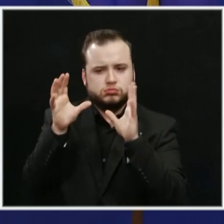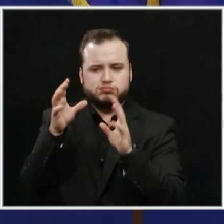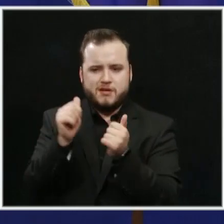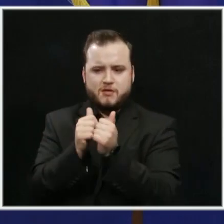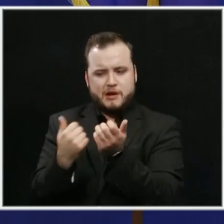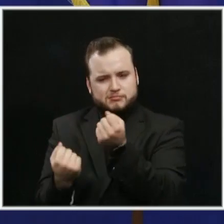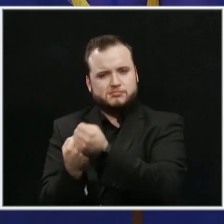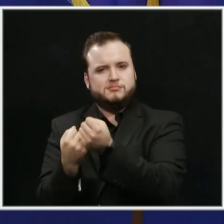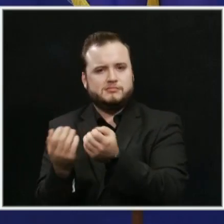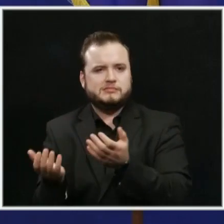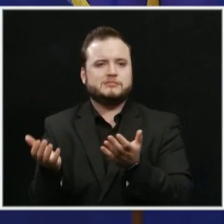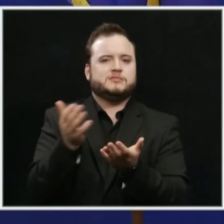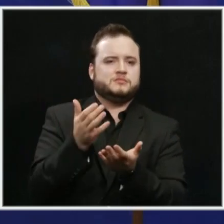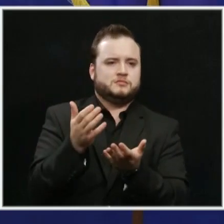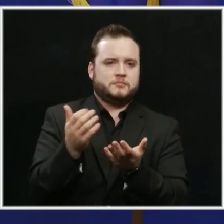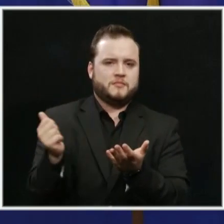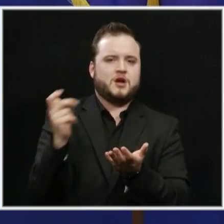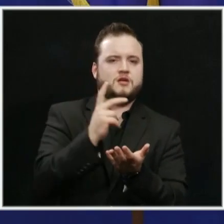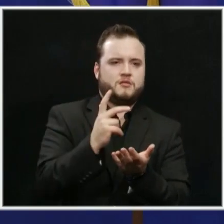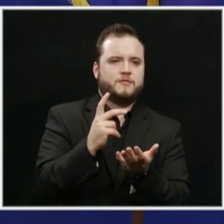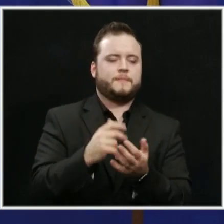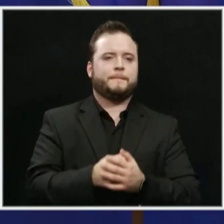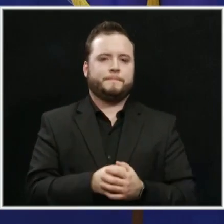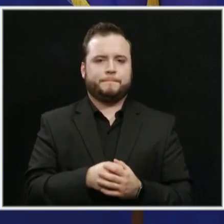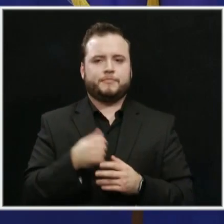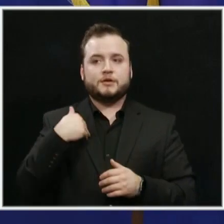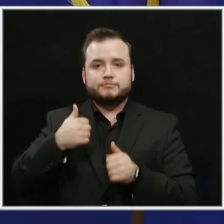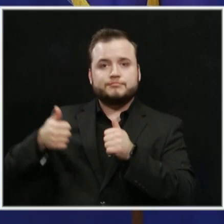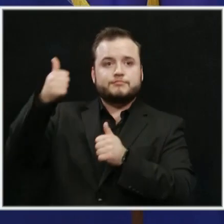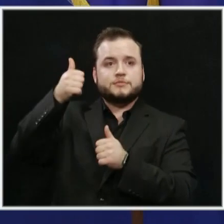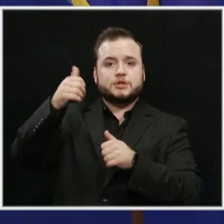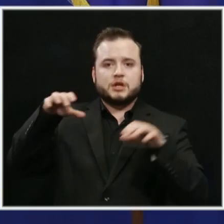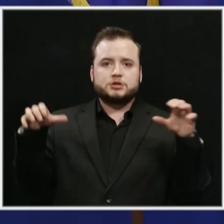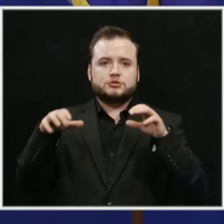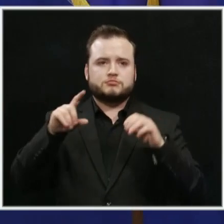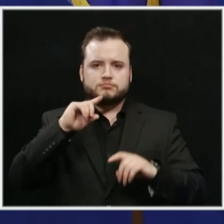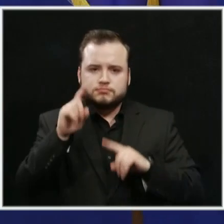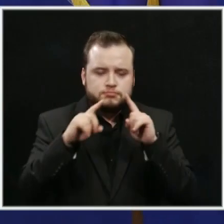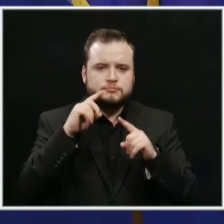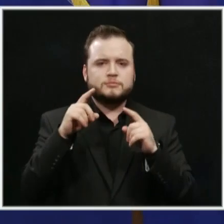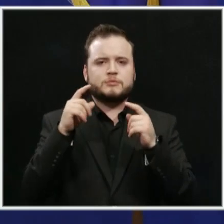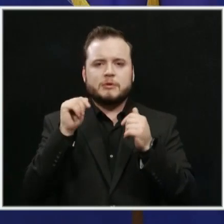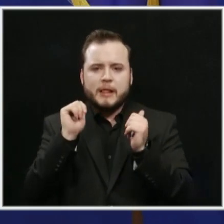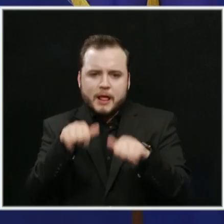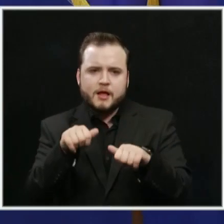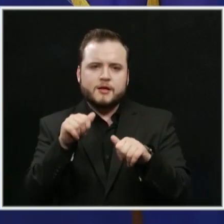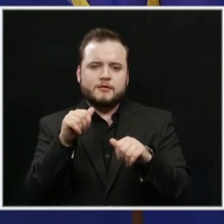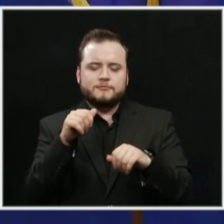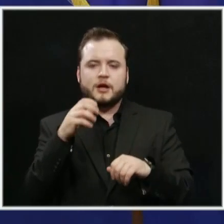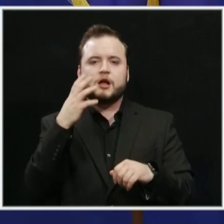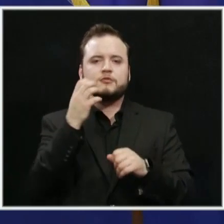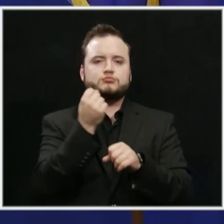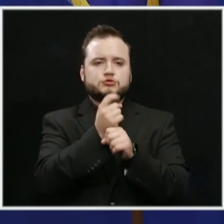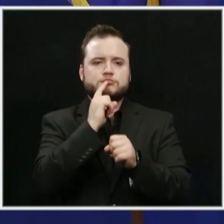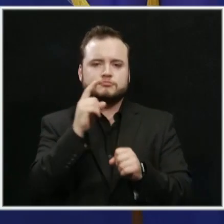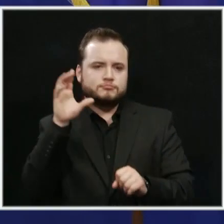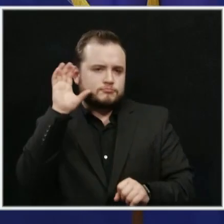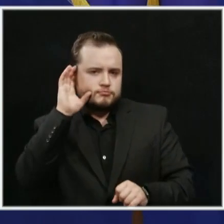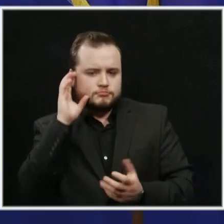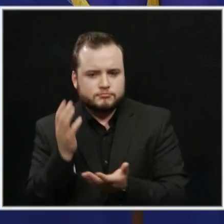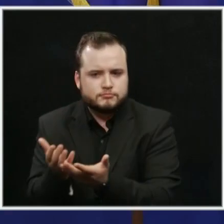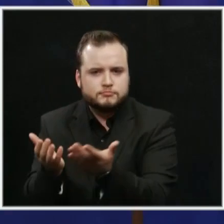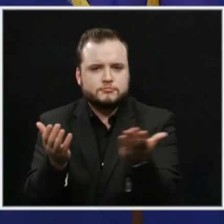outreach, and ways to make sure that we're hearing the voices of those communities. So you can find that on our COVID-19 website page,